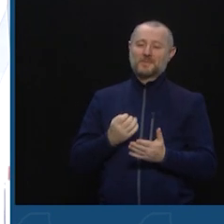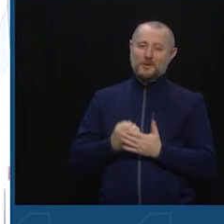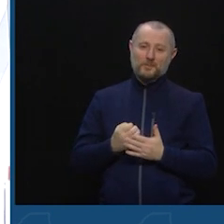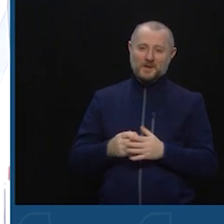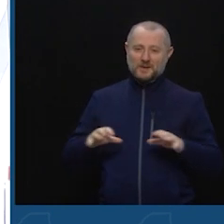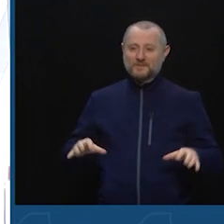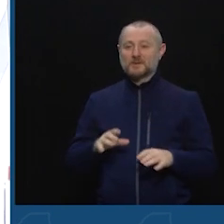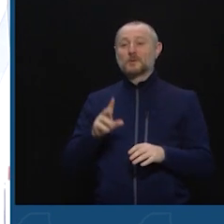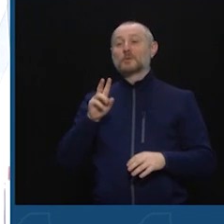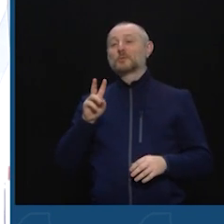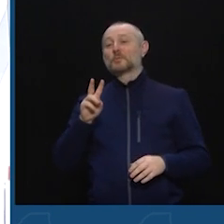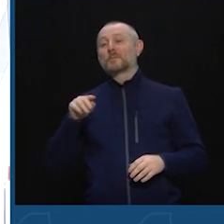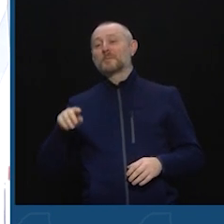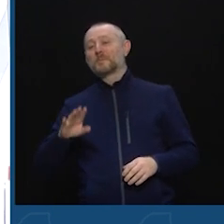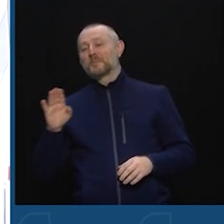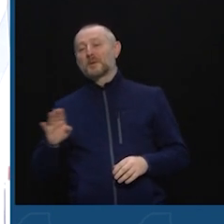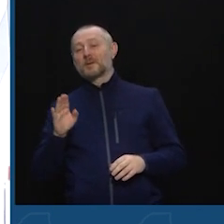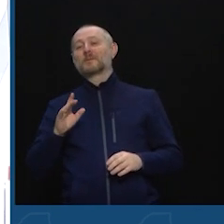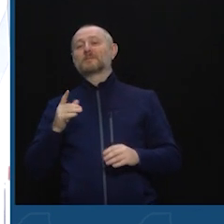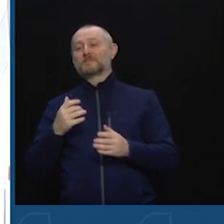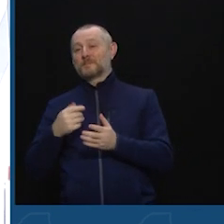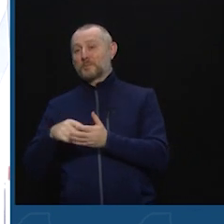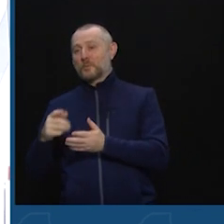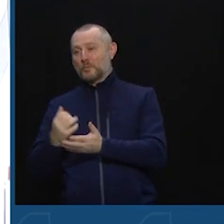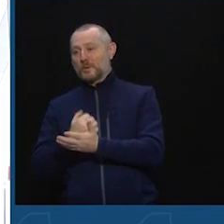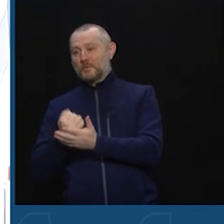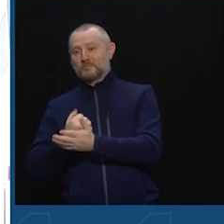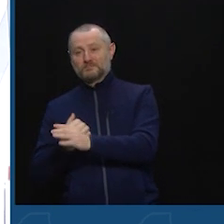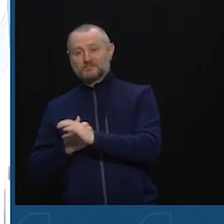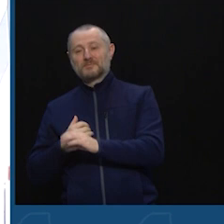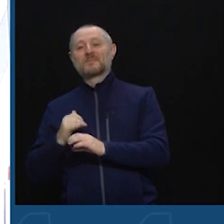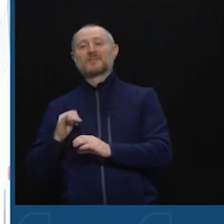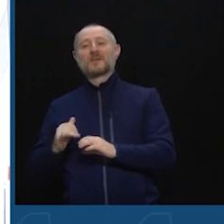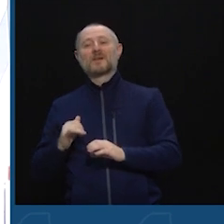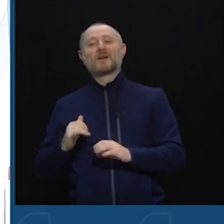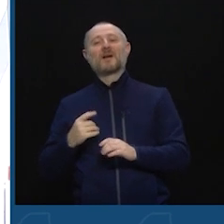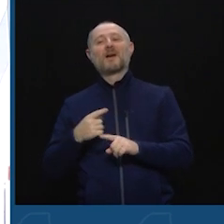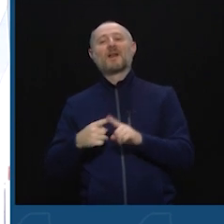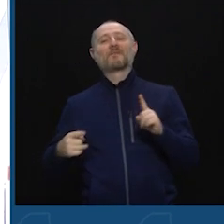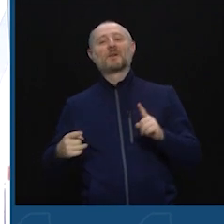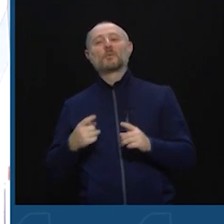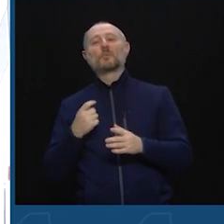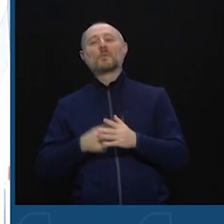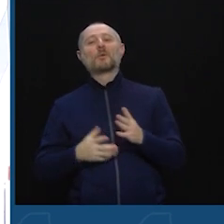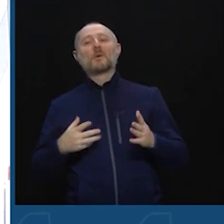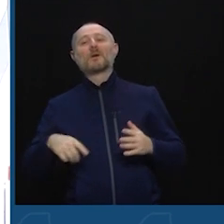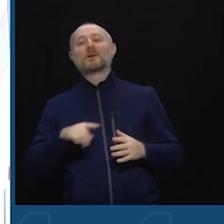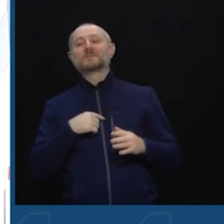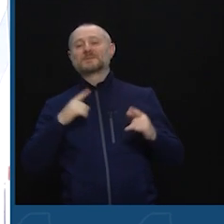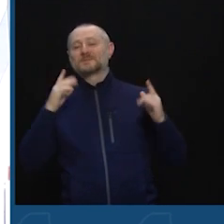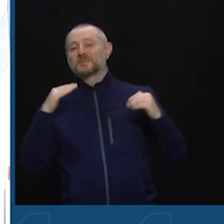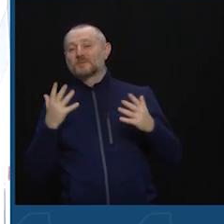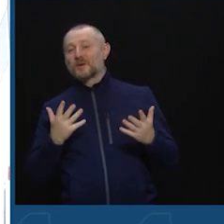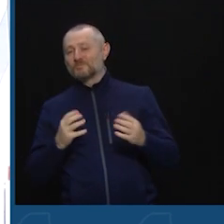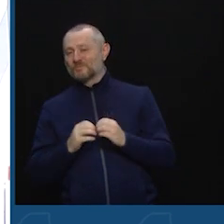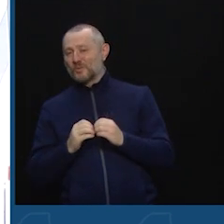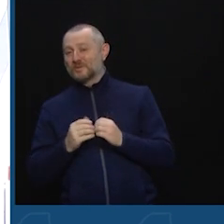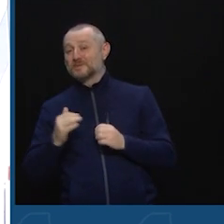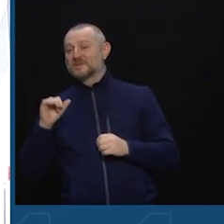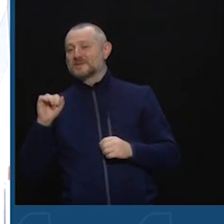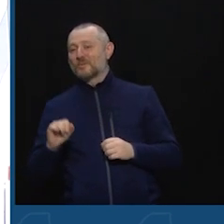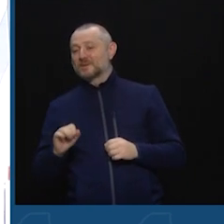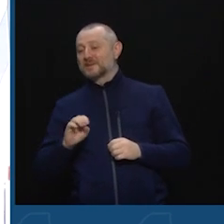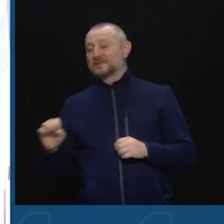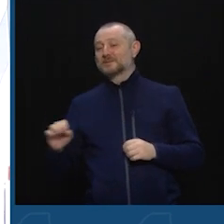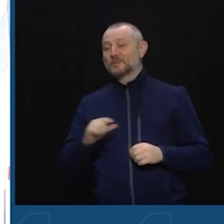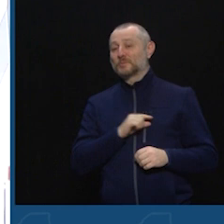$2.4 billion in wages, that's only half of what our borough can expect going forward. Down in Southeast Queens, we're hard at